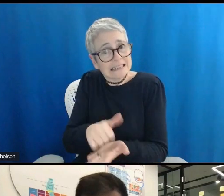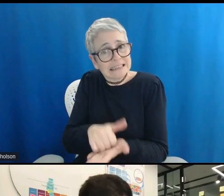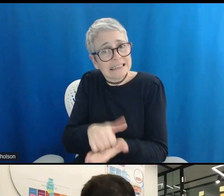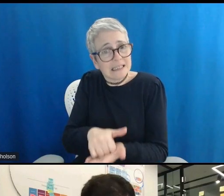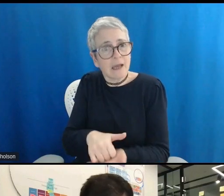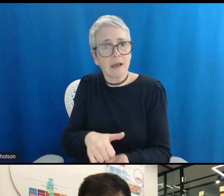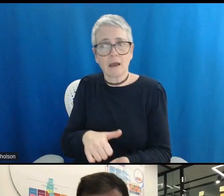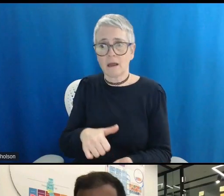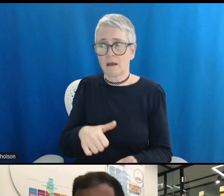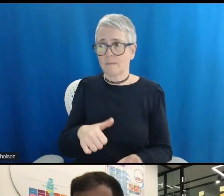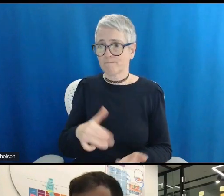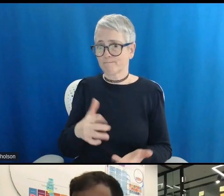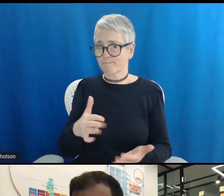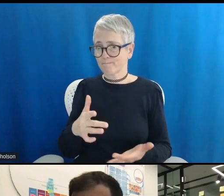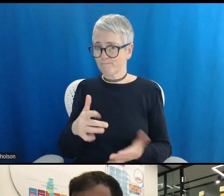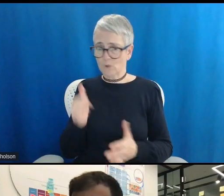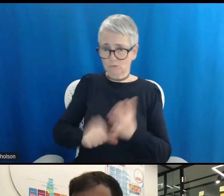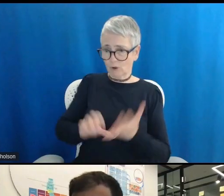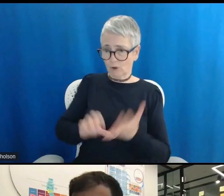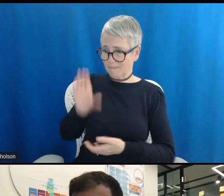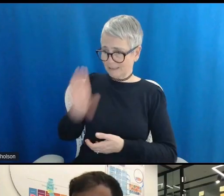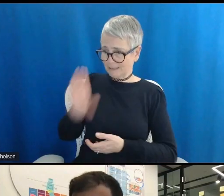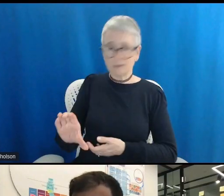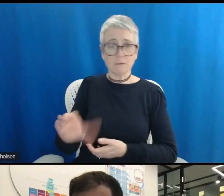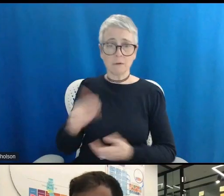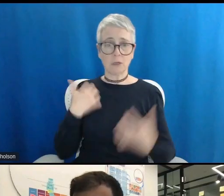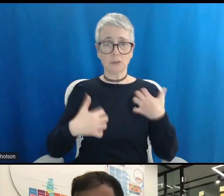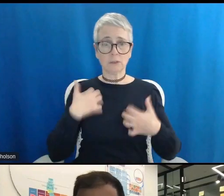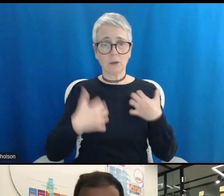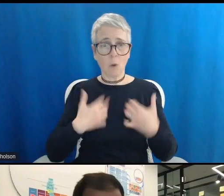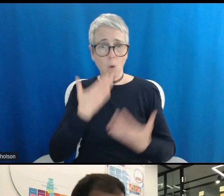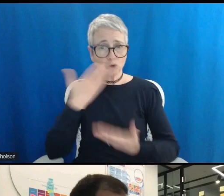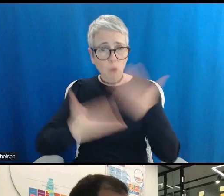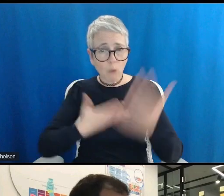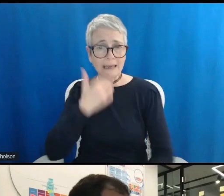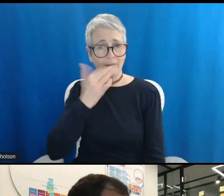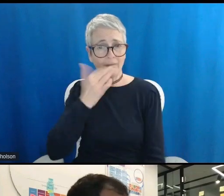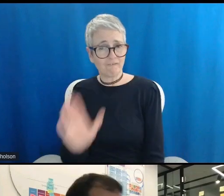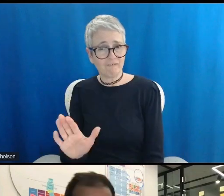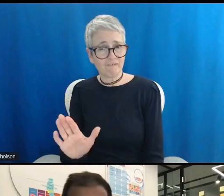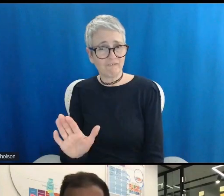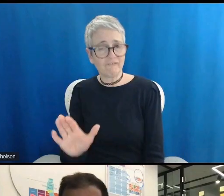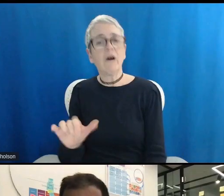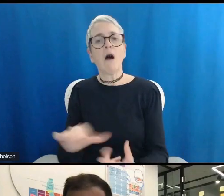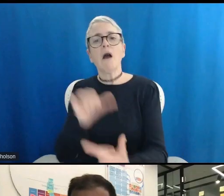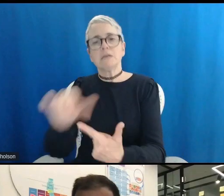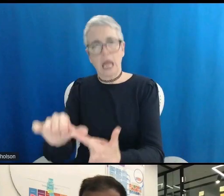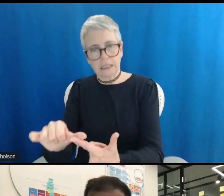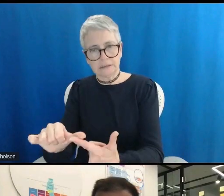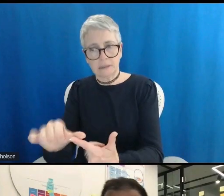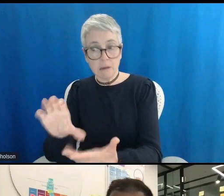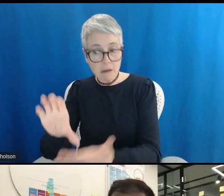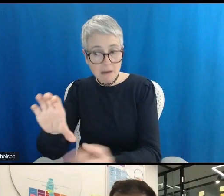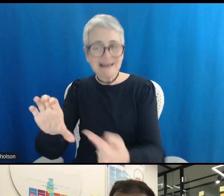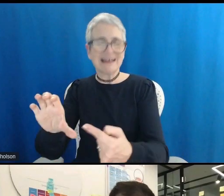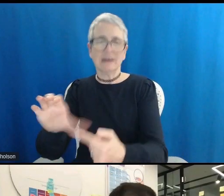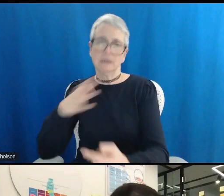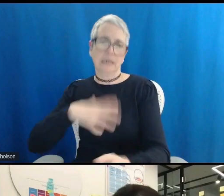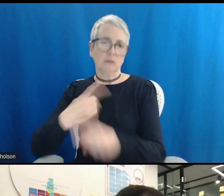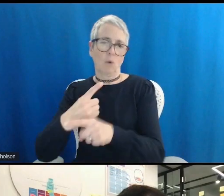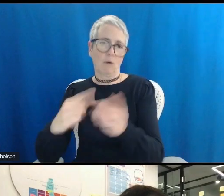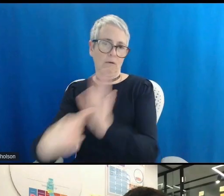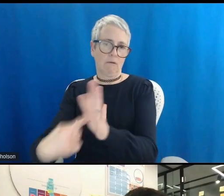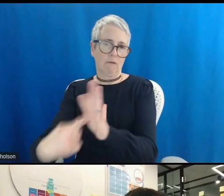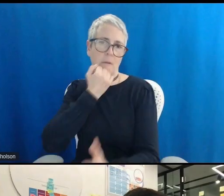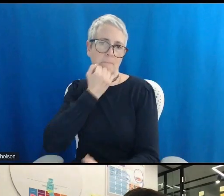need the numbers. Maybe the passion and the stories are enough. But to unlock the next ticket, I will need the numbers, you know? So it's, I think,